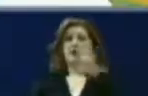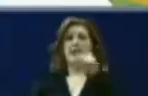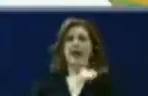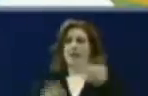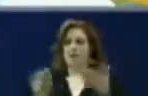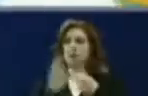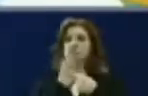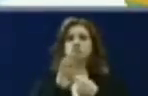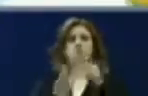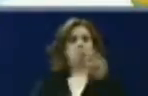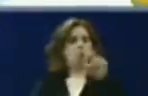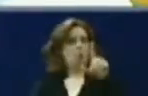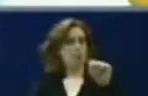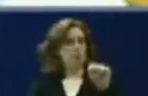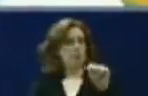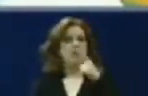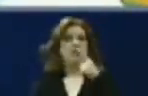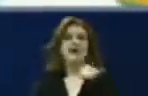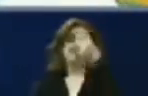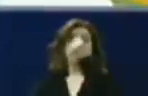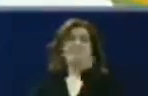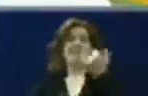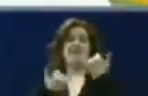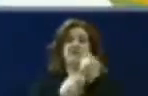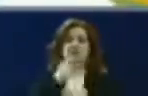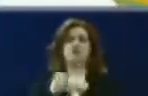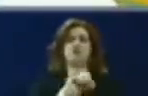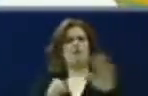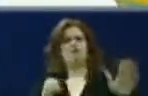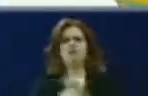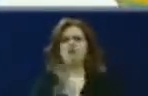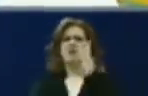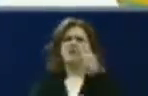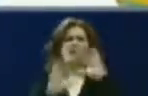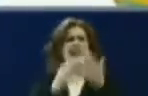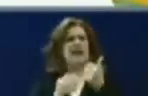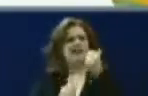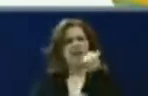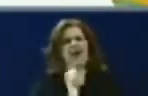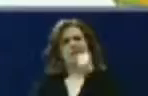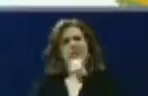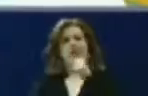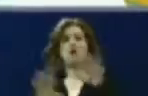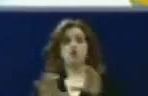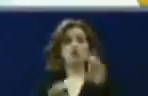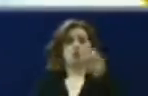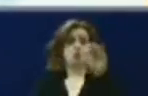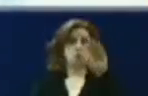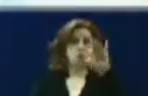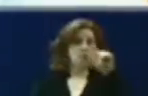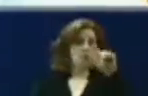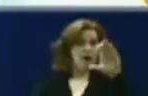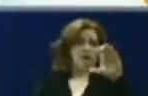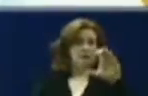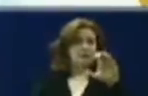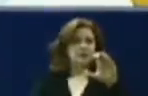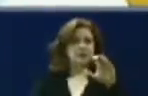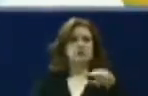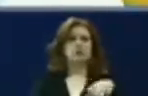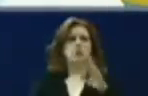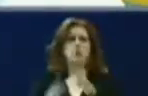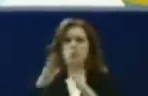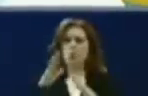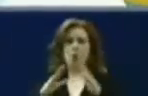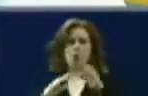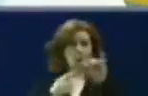say that this year we have a full 6 classes per day doing robotics. Robotics is a great